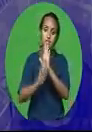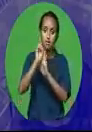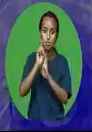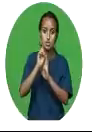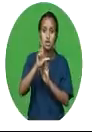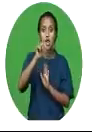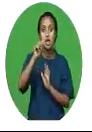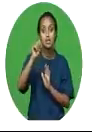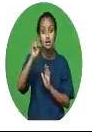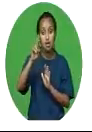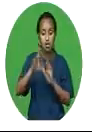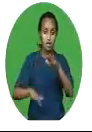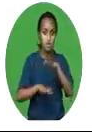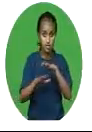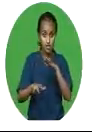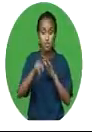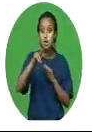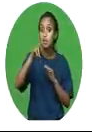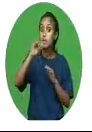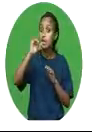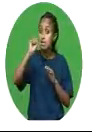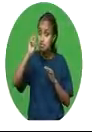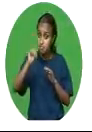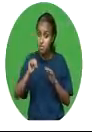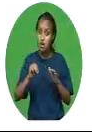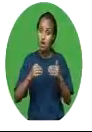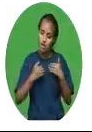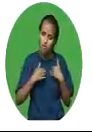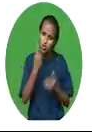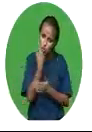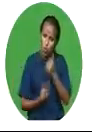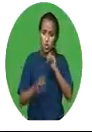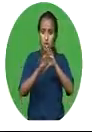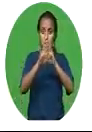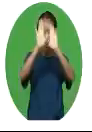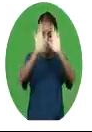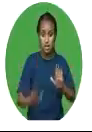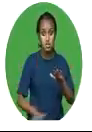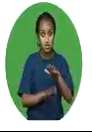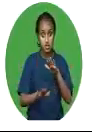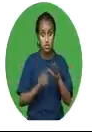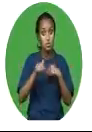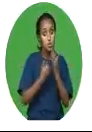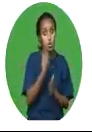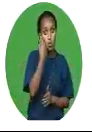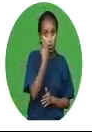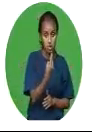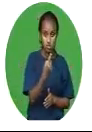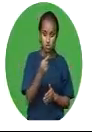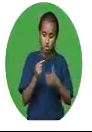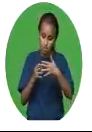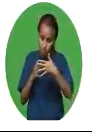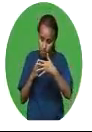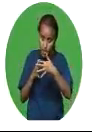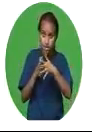lateral surface. Prisms have only plane surfaces. Therefore, when one prism penetrates another